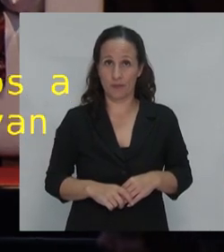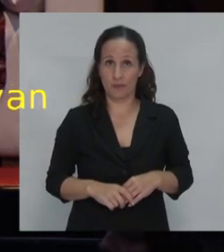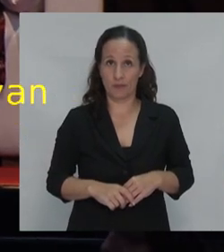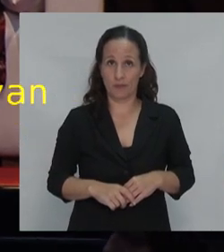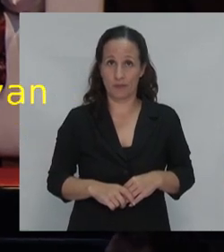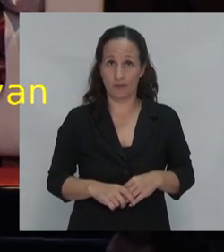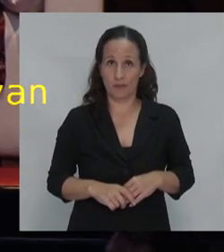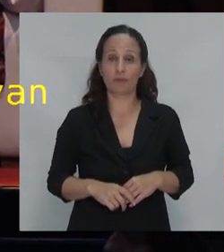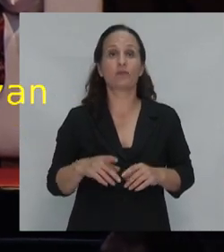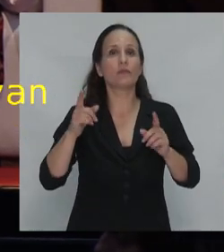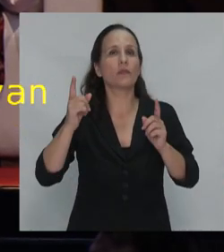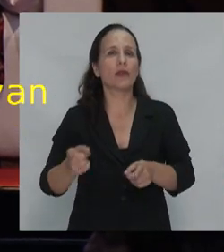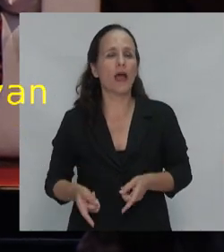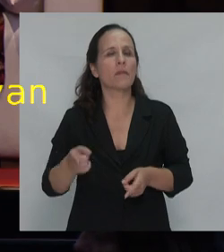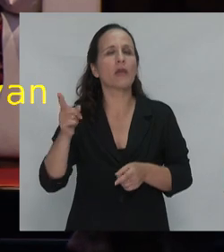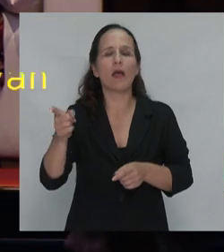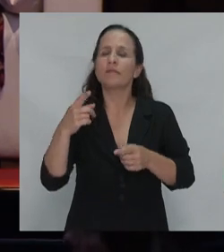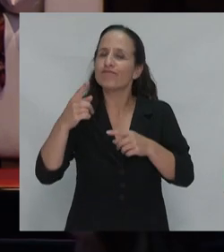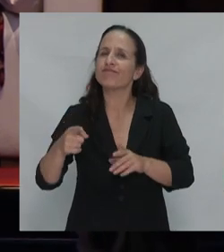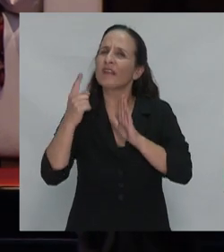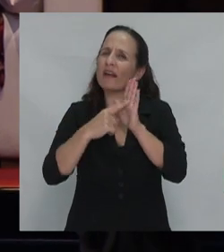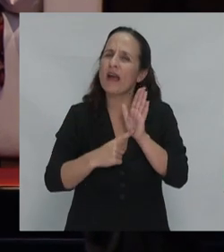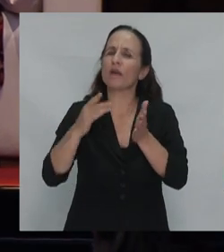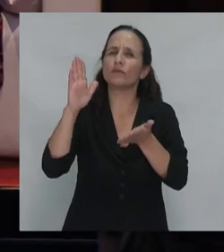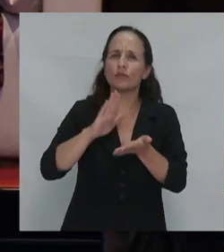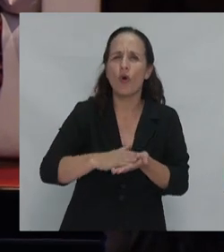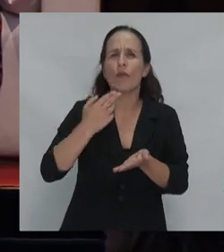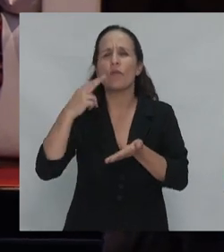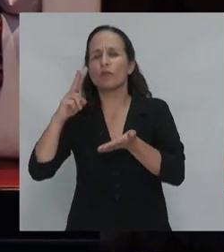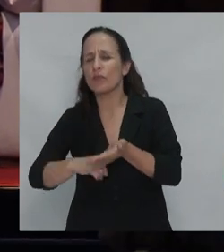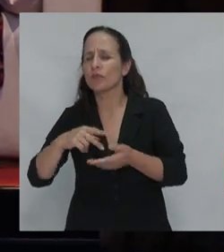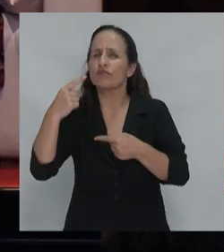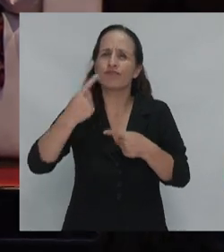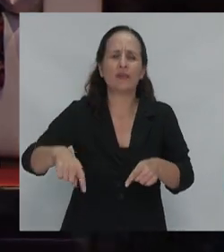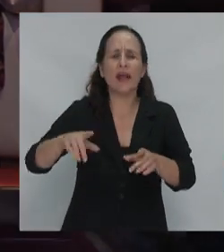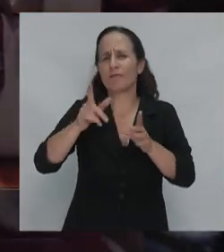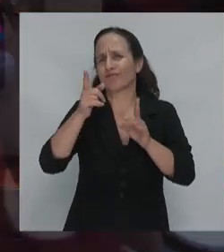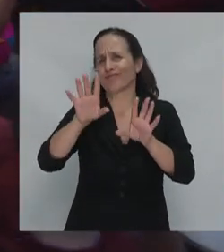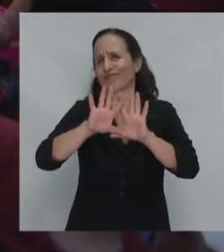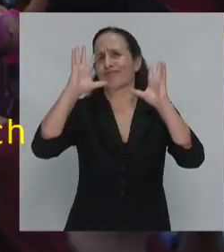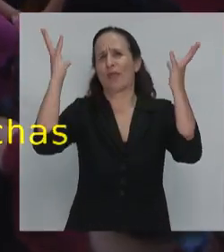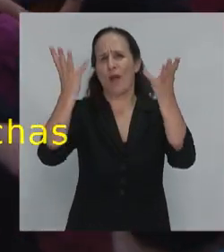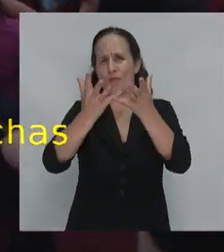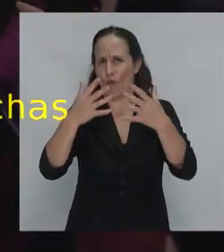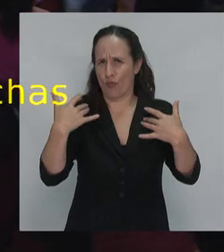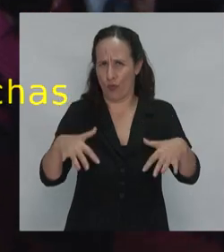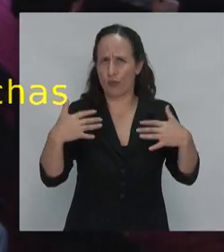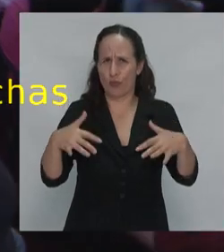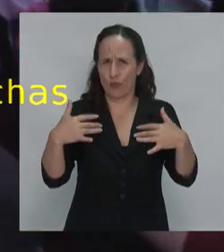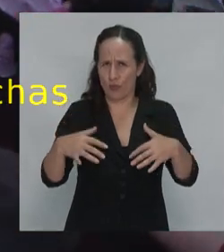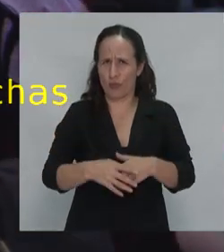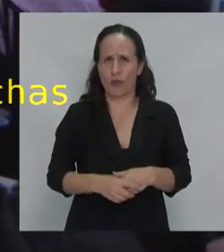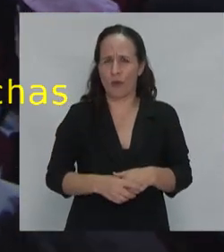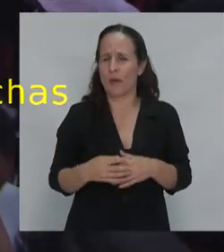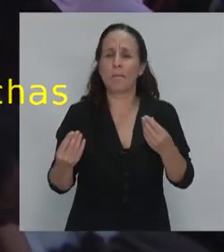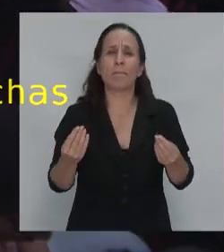property, many global rules have been fixed to keep the poor poor and to give a